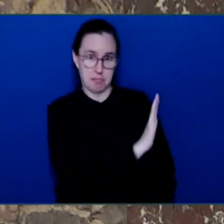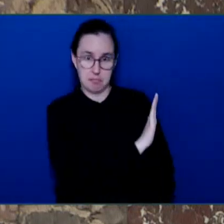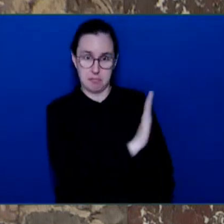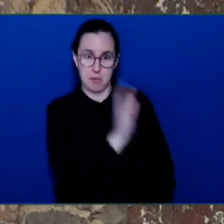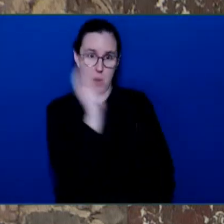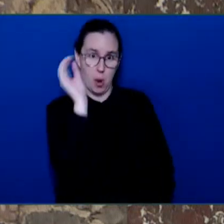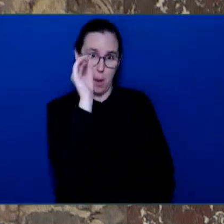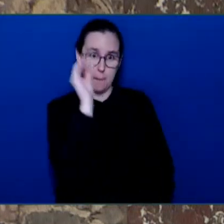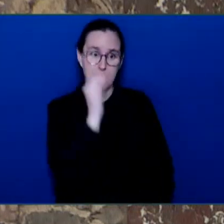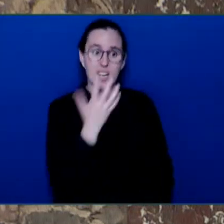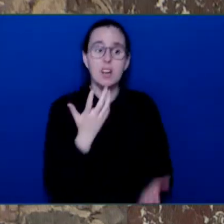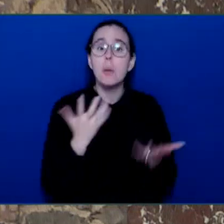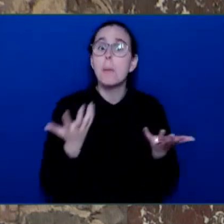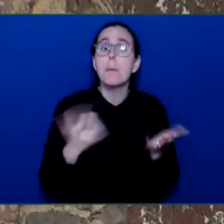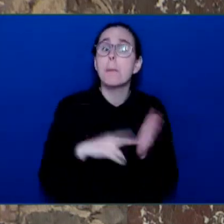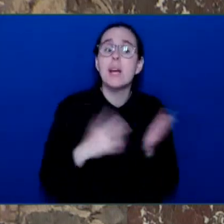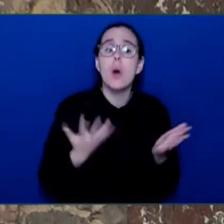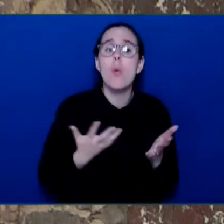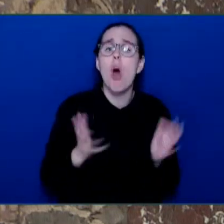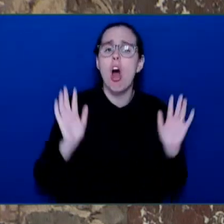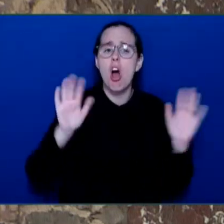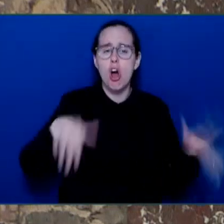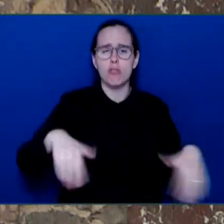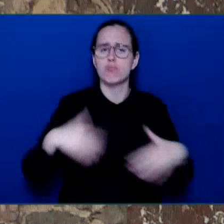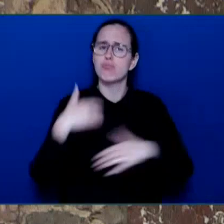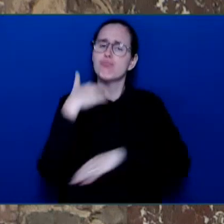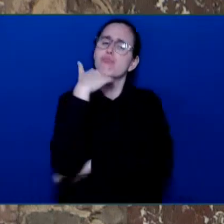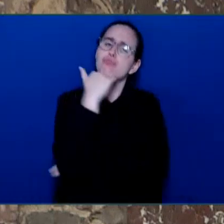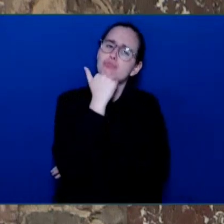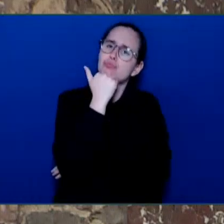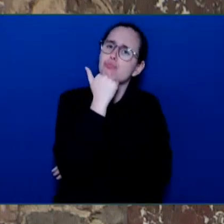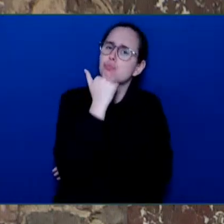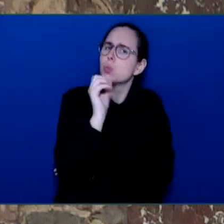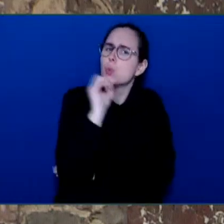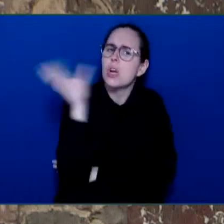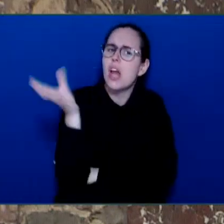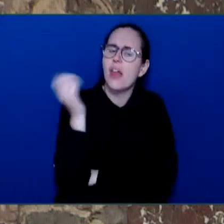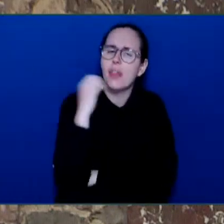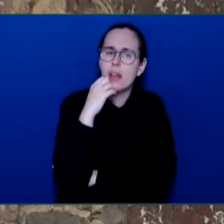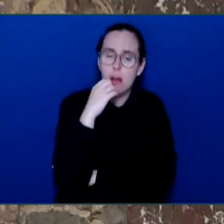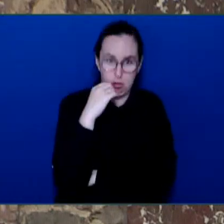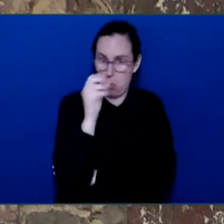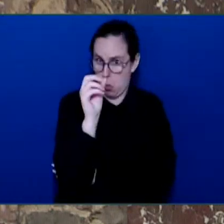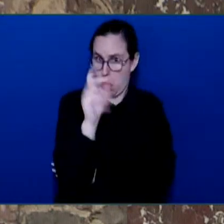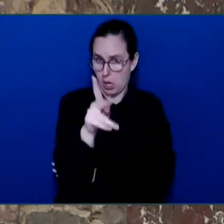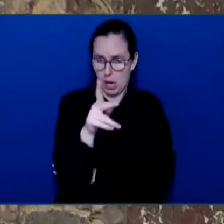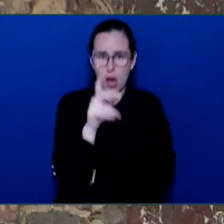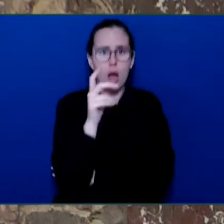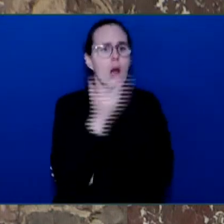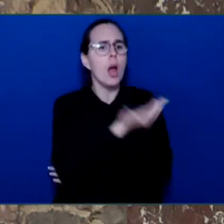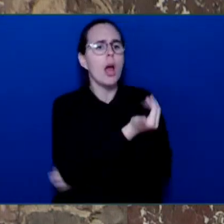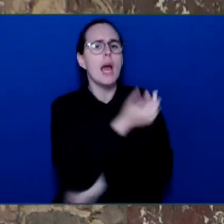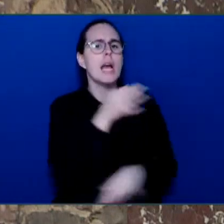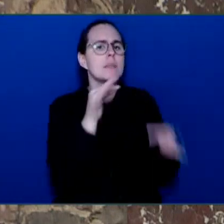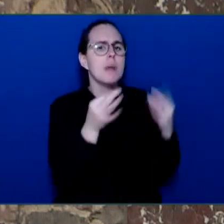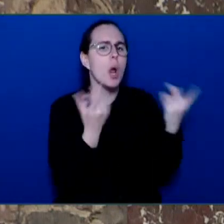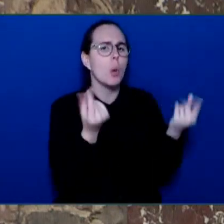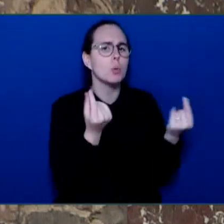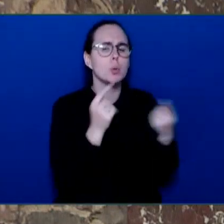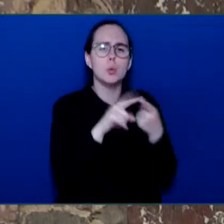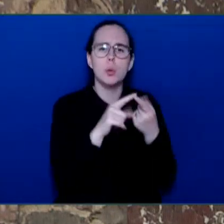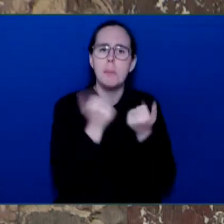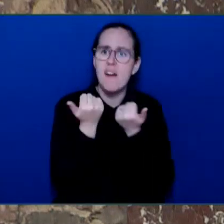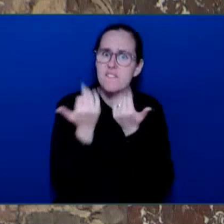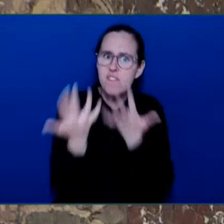the impact on British Columbians of fire, of drought, of flood, that are costing literally billions